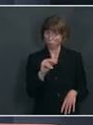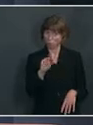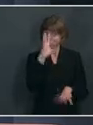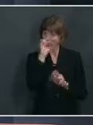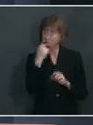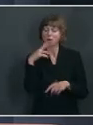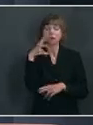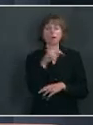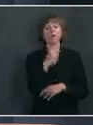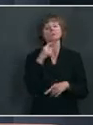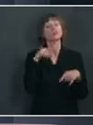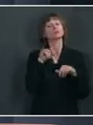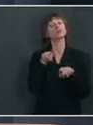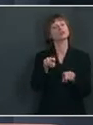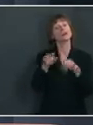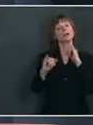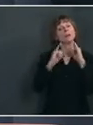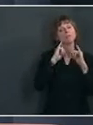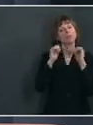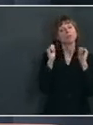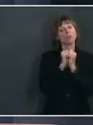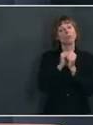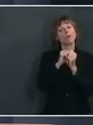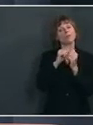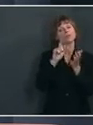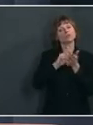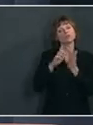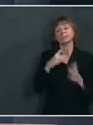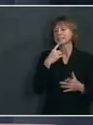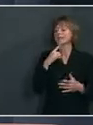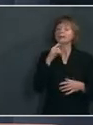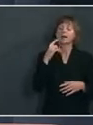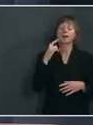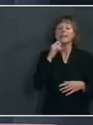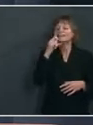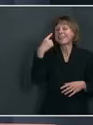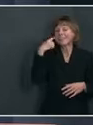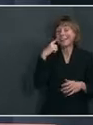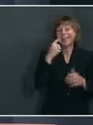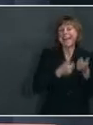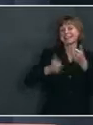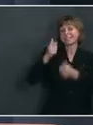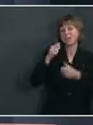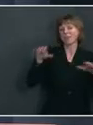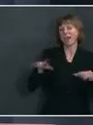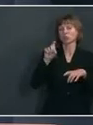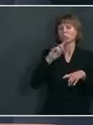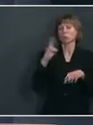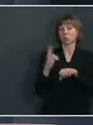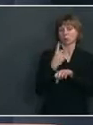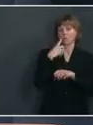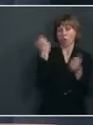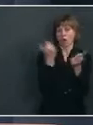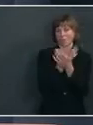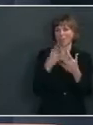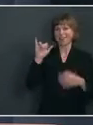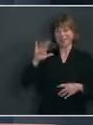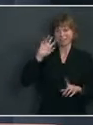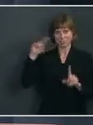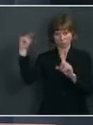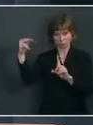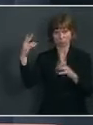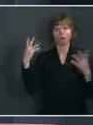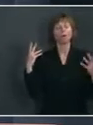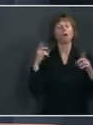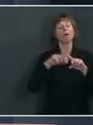December that he didn't think executive action should be used for everything, and that certainly is his point of view. But there are steps, including